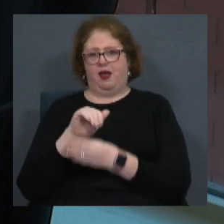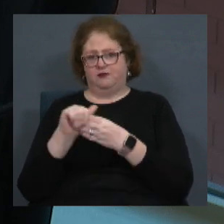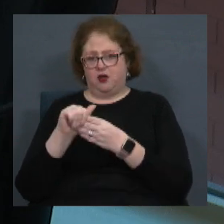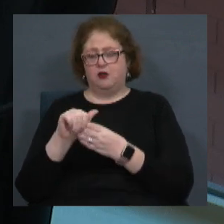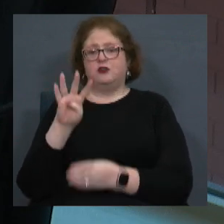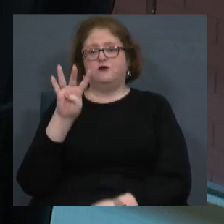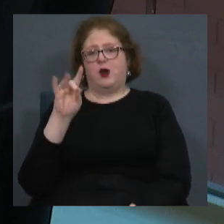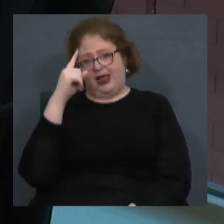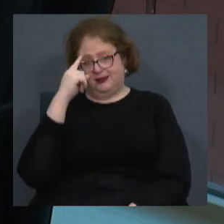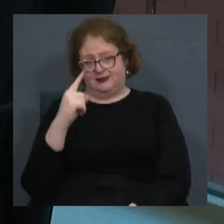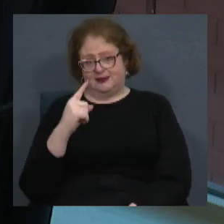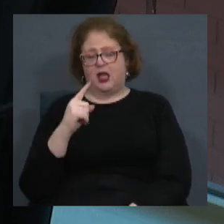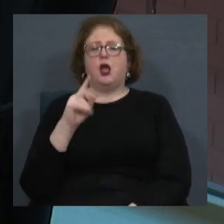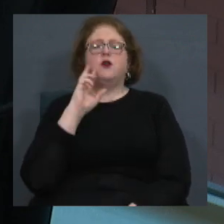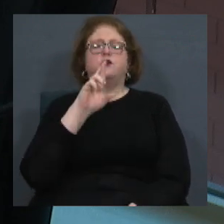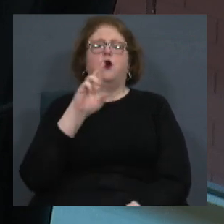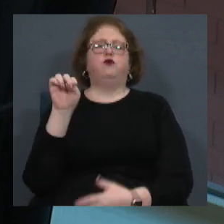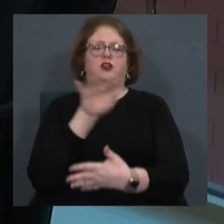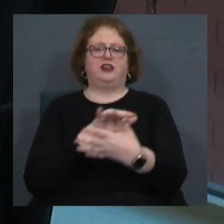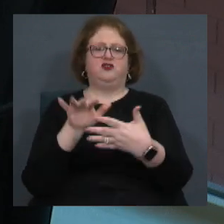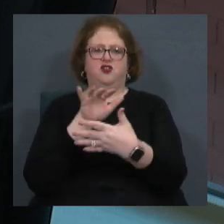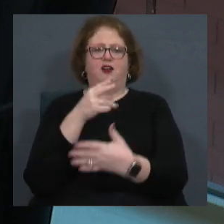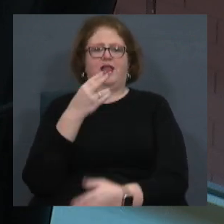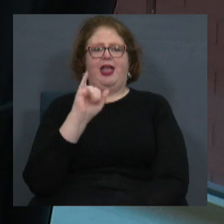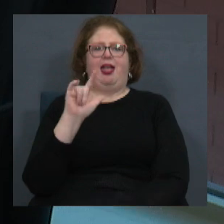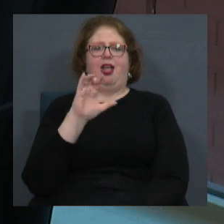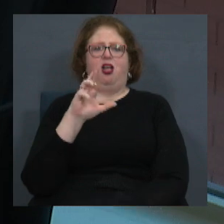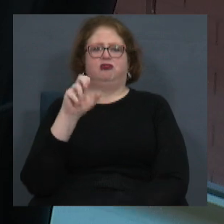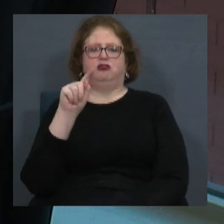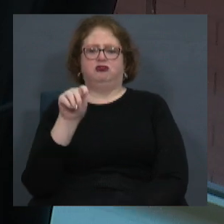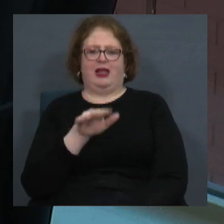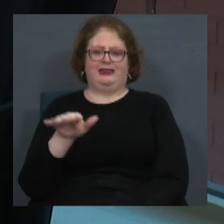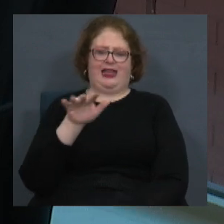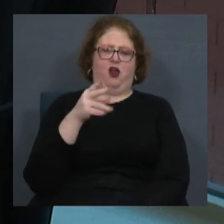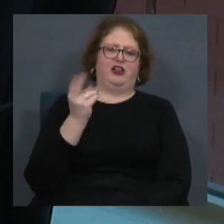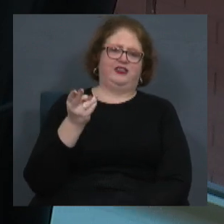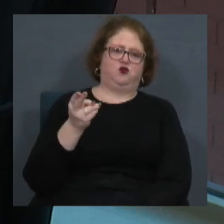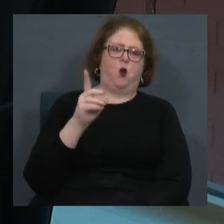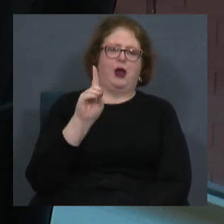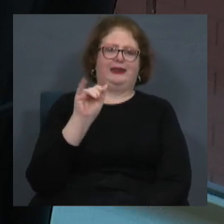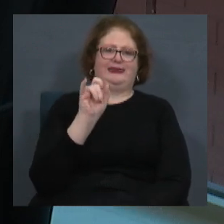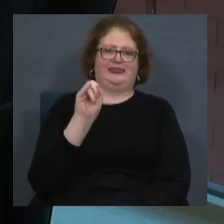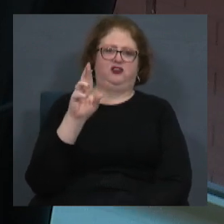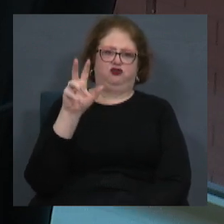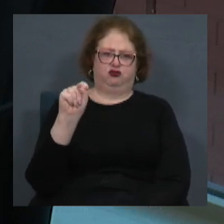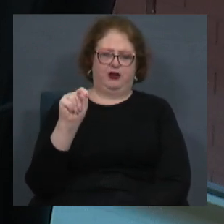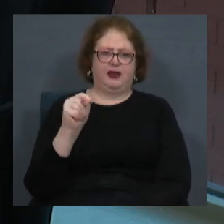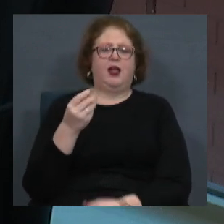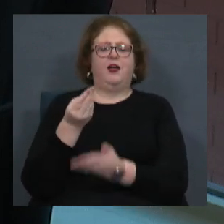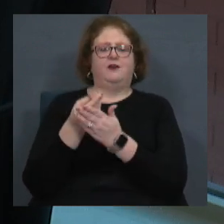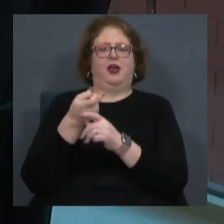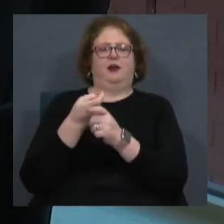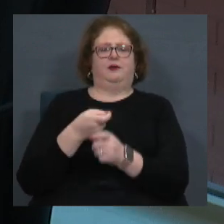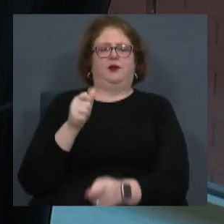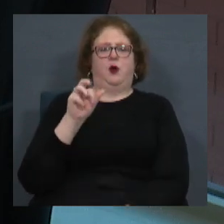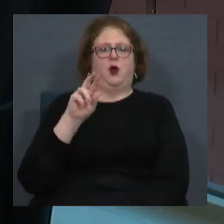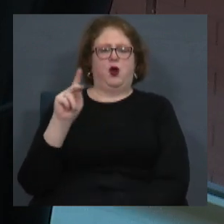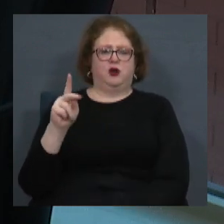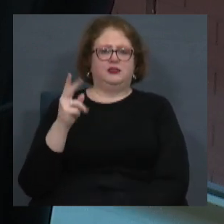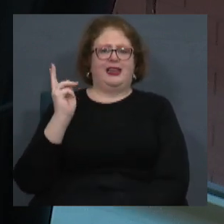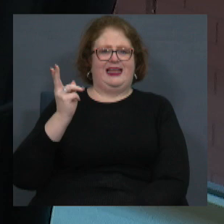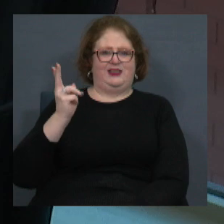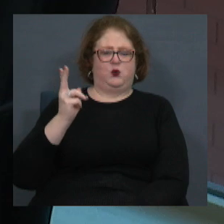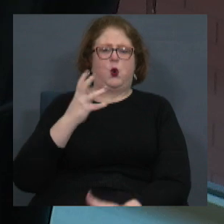$80,125.48 to resurvey a portion of the Hillcrest National Register Historic District and for other purposes, funding from the Arkansas Historic Preservation